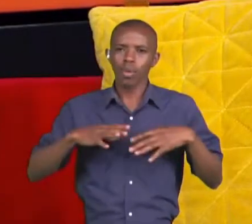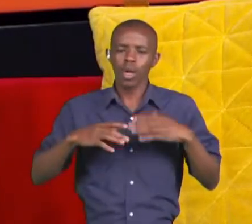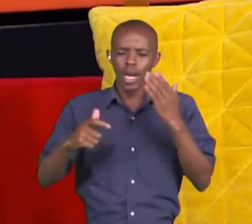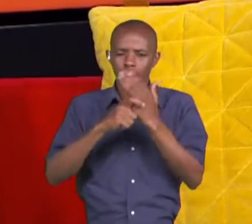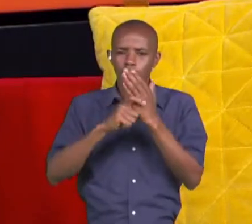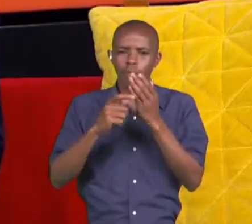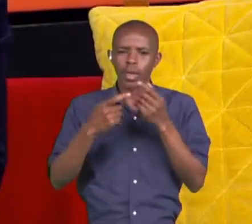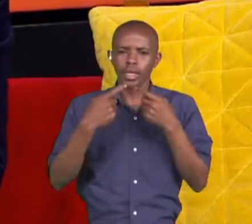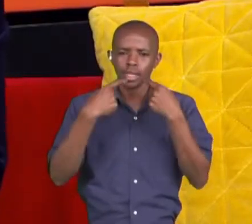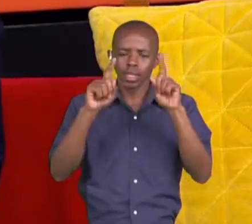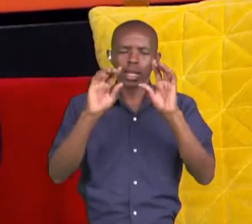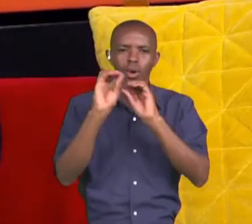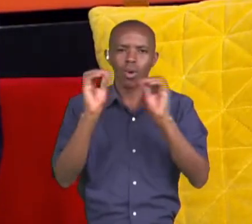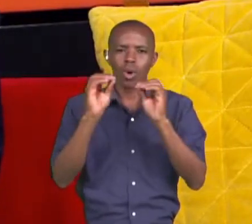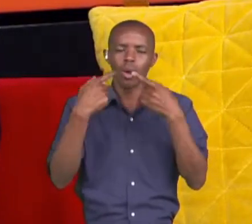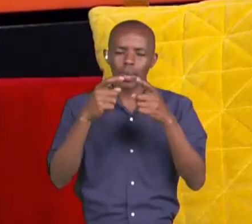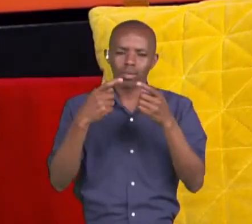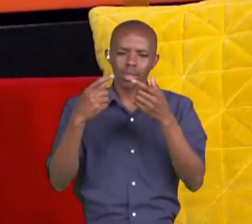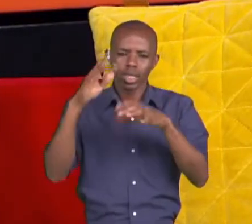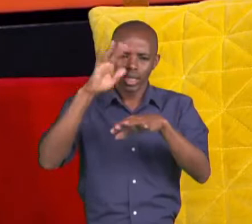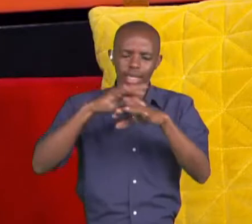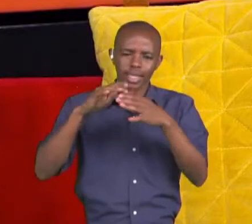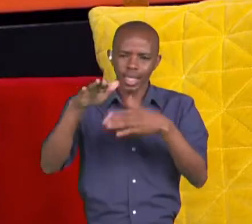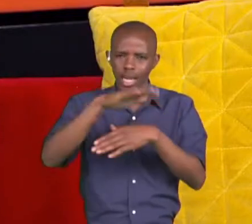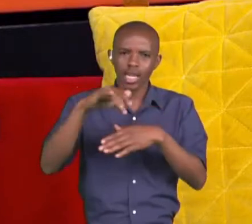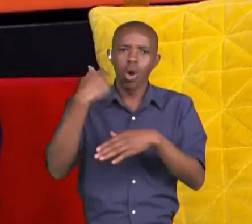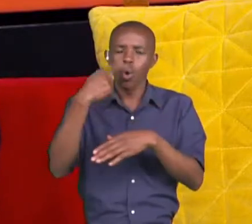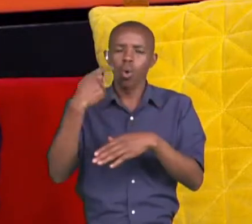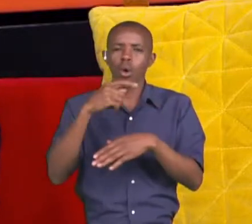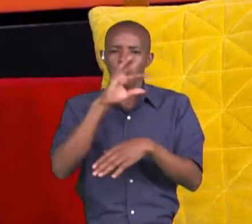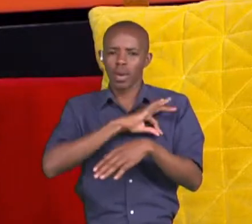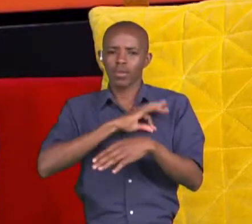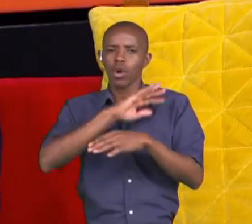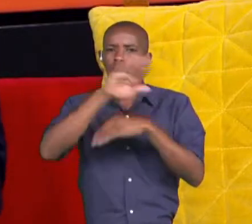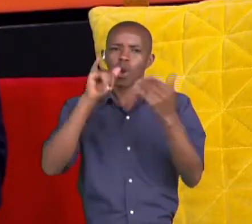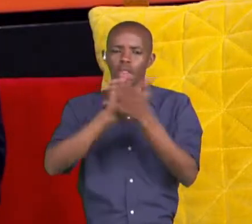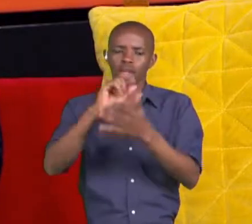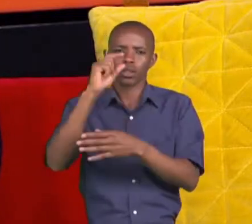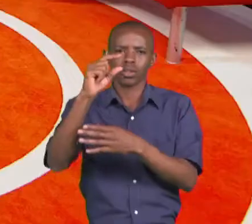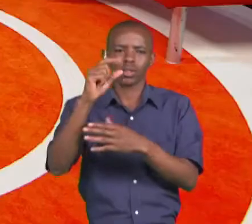but generically, we will actually touch base on who they might be. All that after a short break.